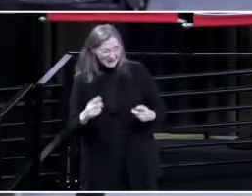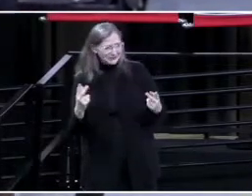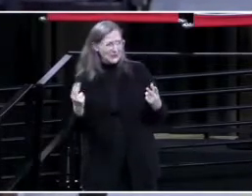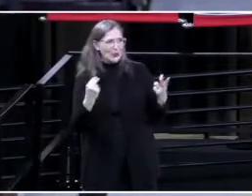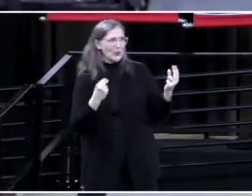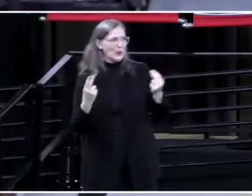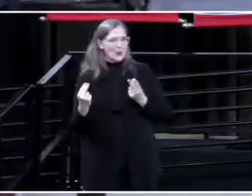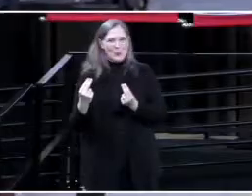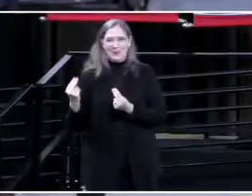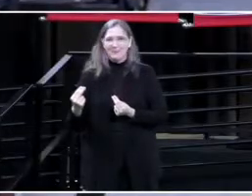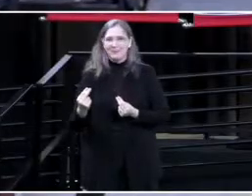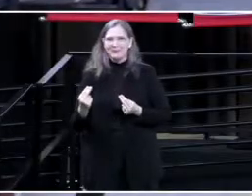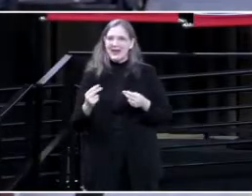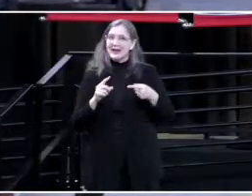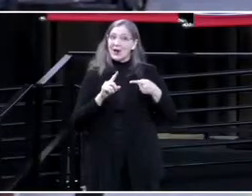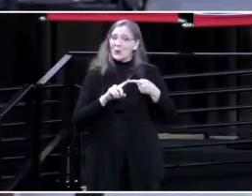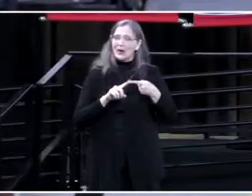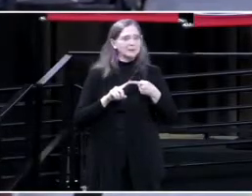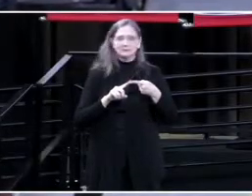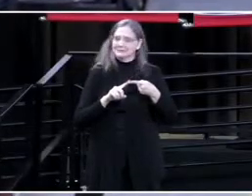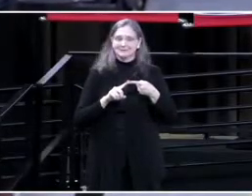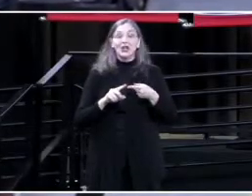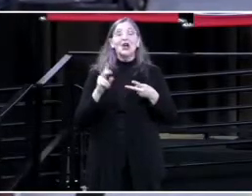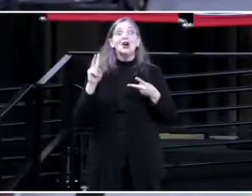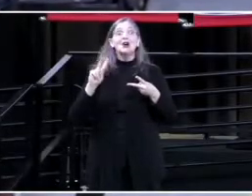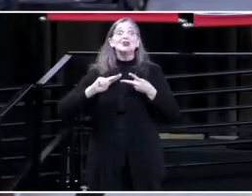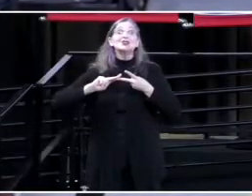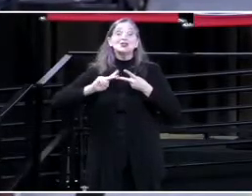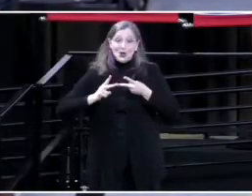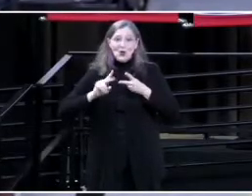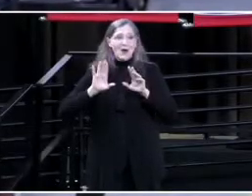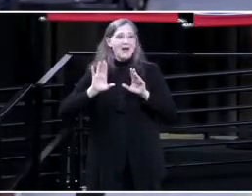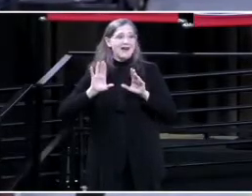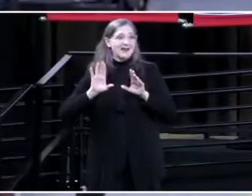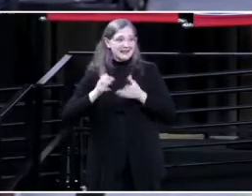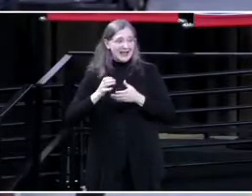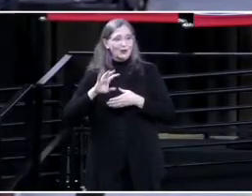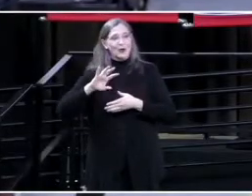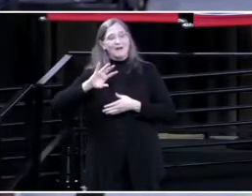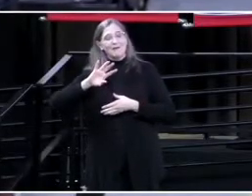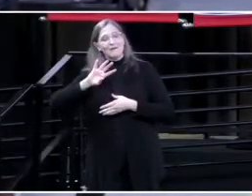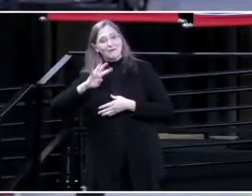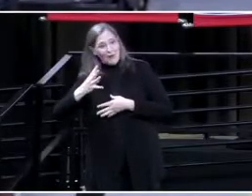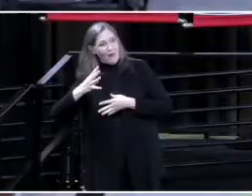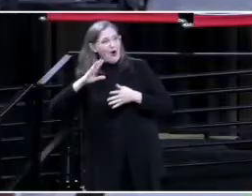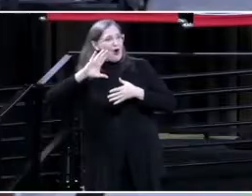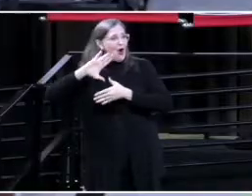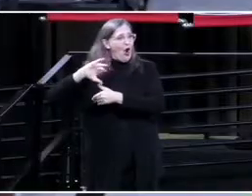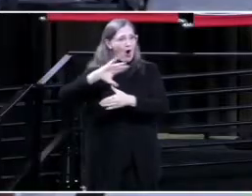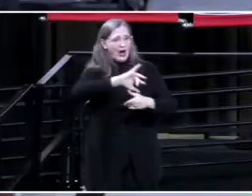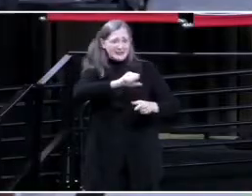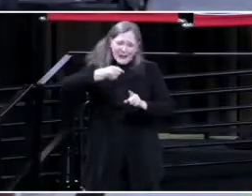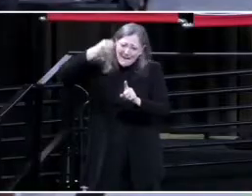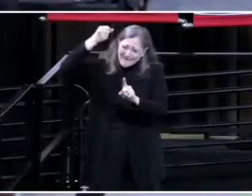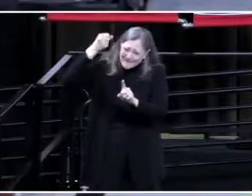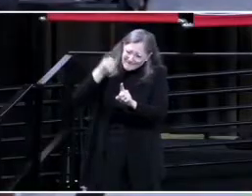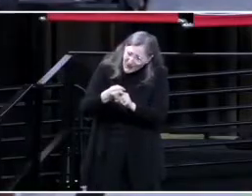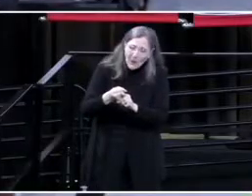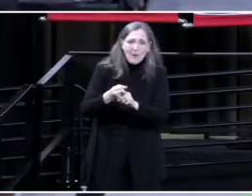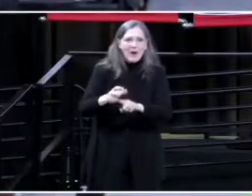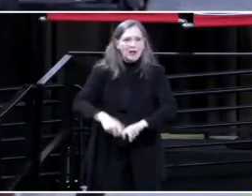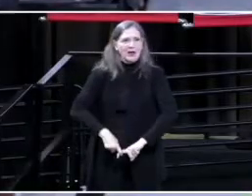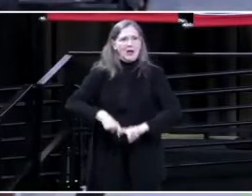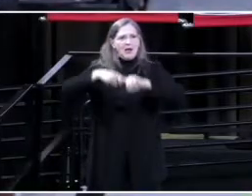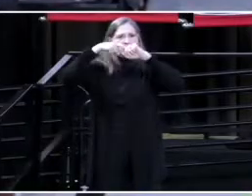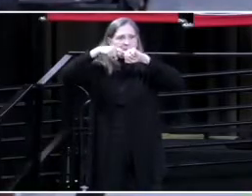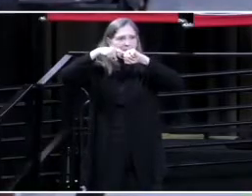And when not one, but two Category 4 hurricanes hit Valdosta and halted every aspect of